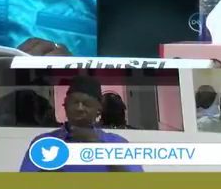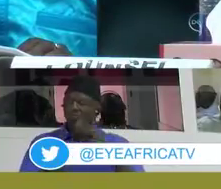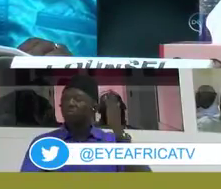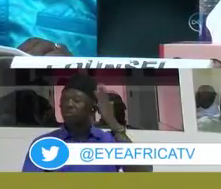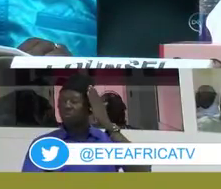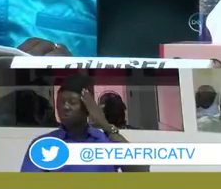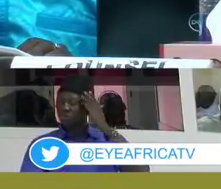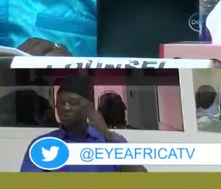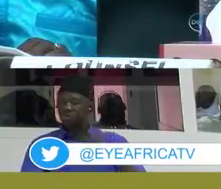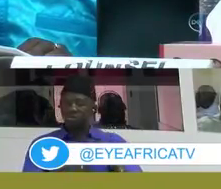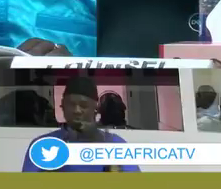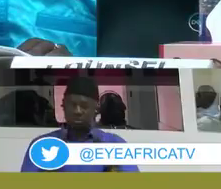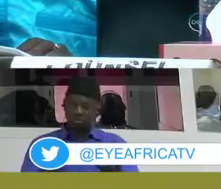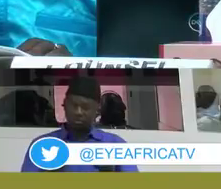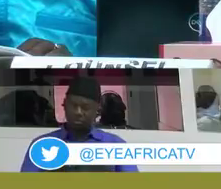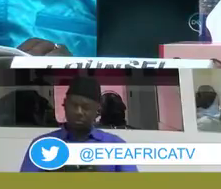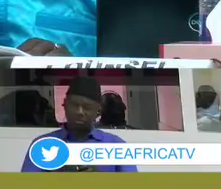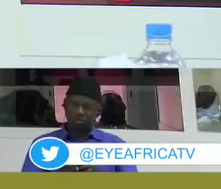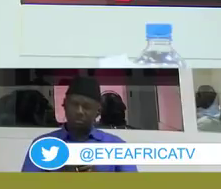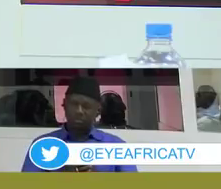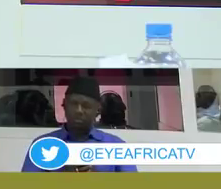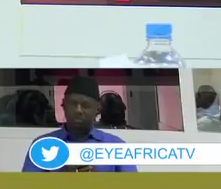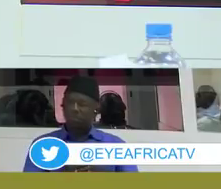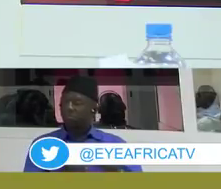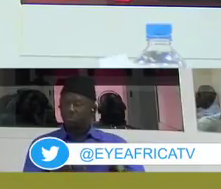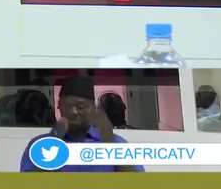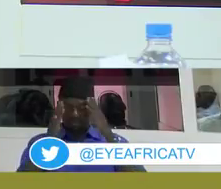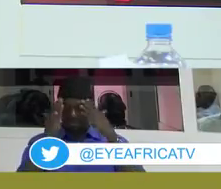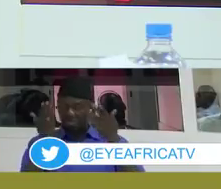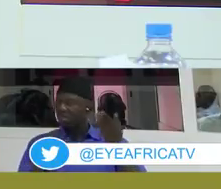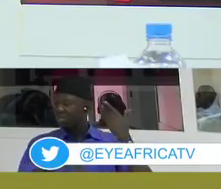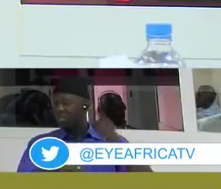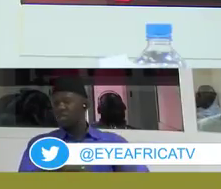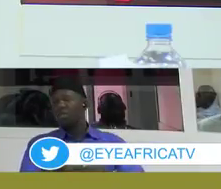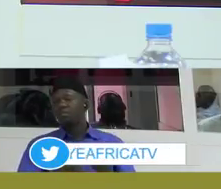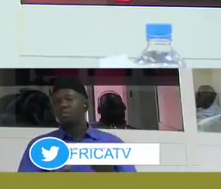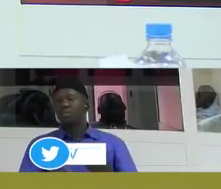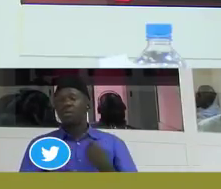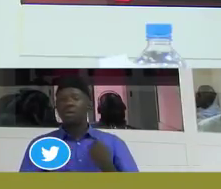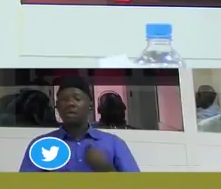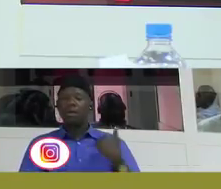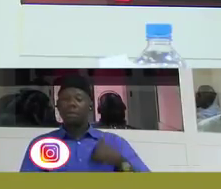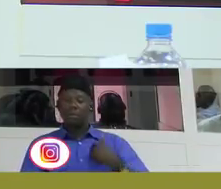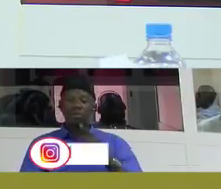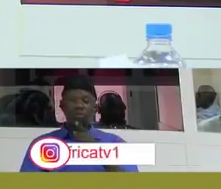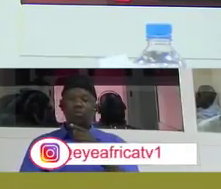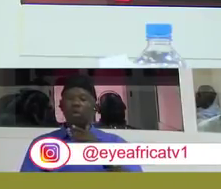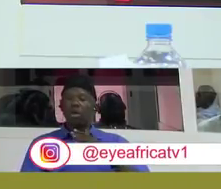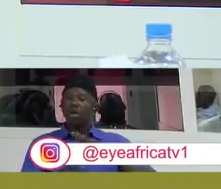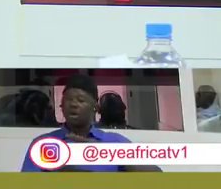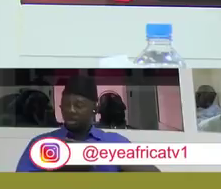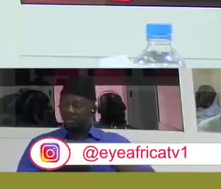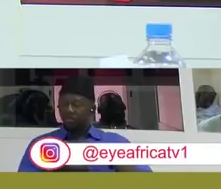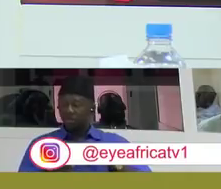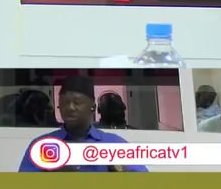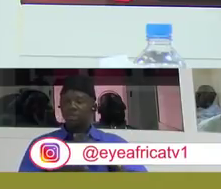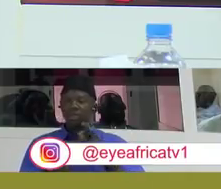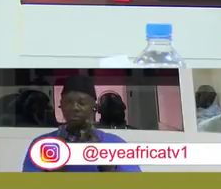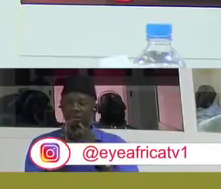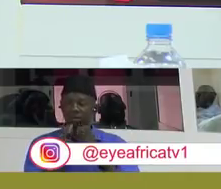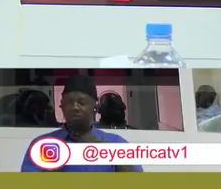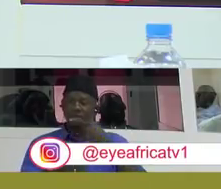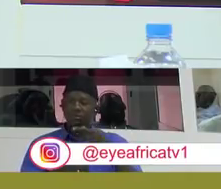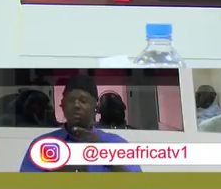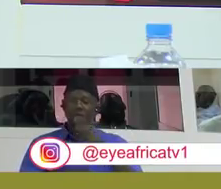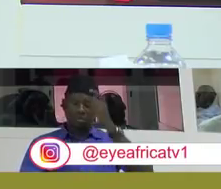the ban was publicized? I was not aware of that. In fact, the people who got that explanation from the police, we